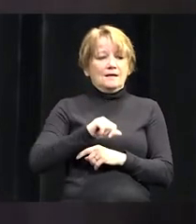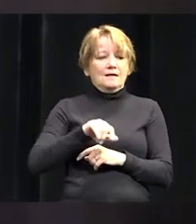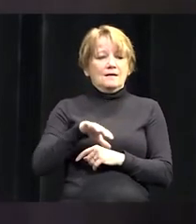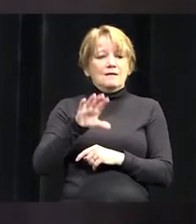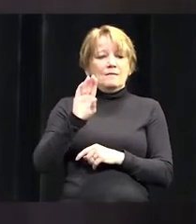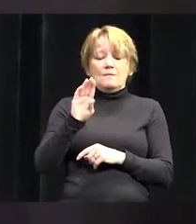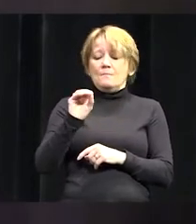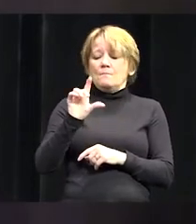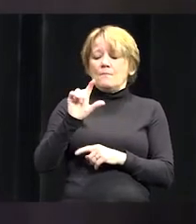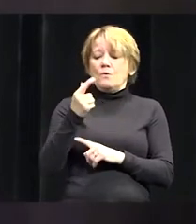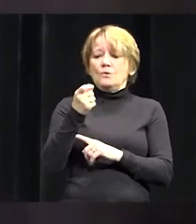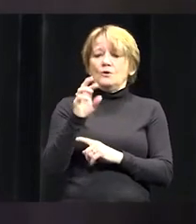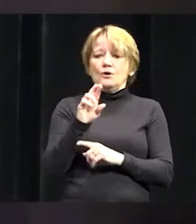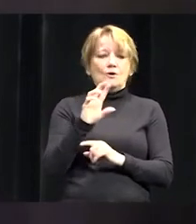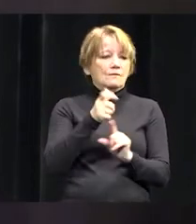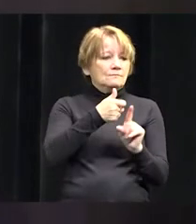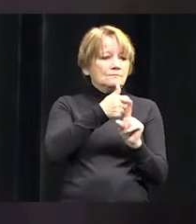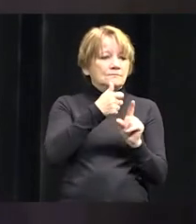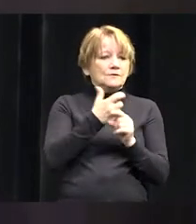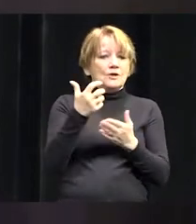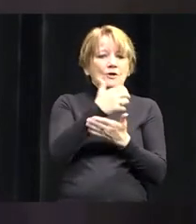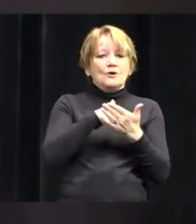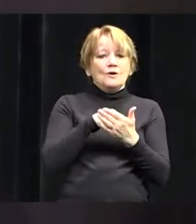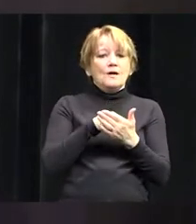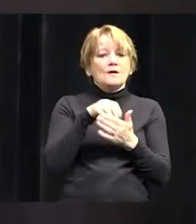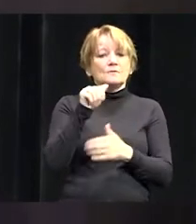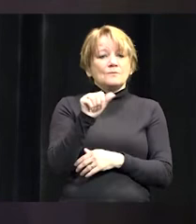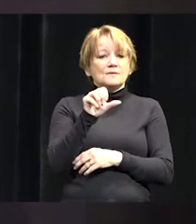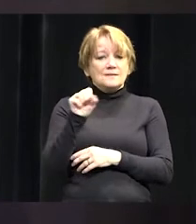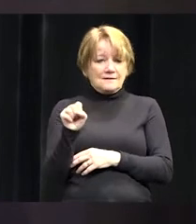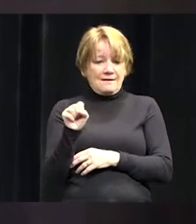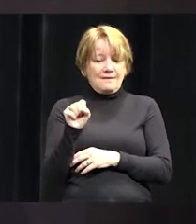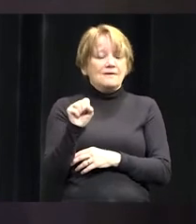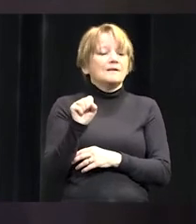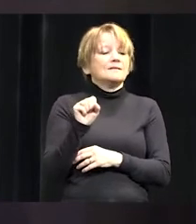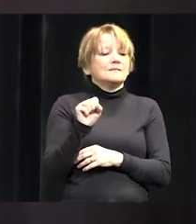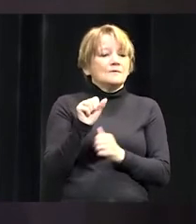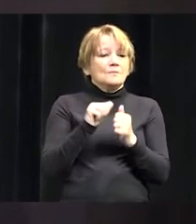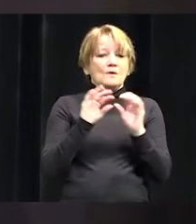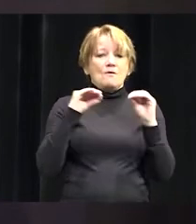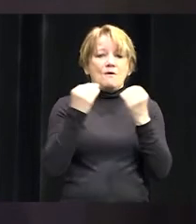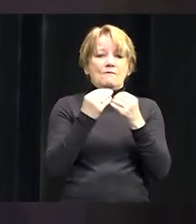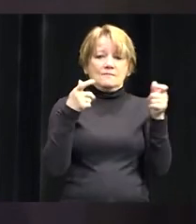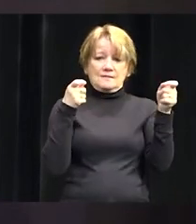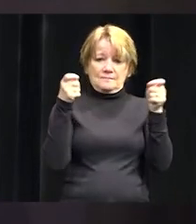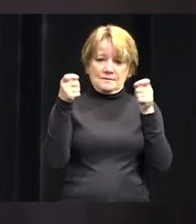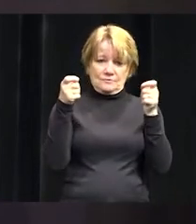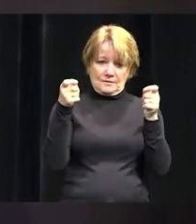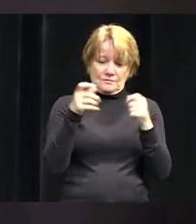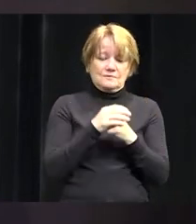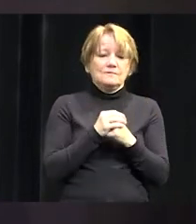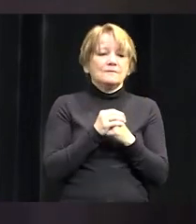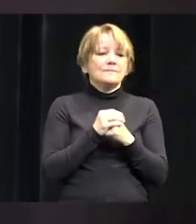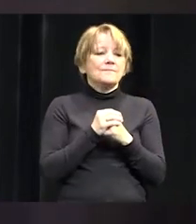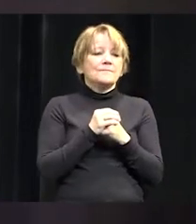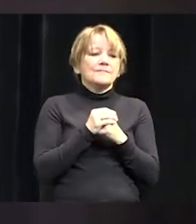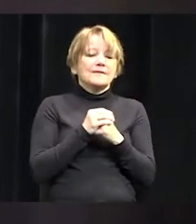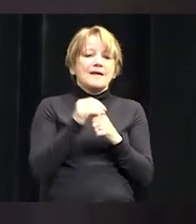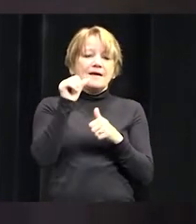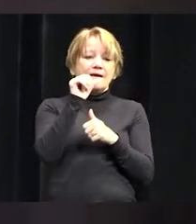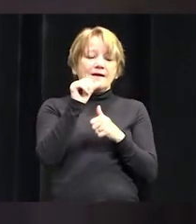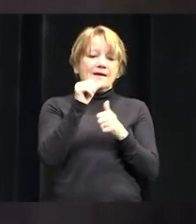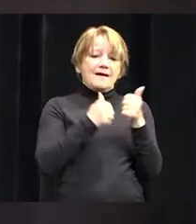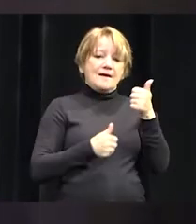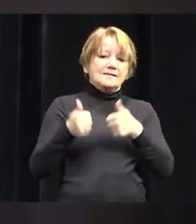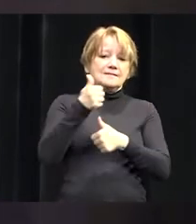lydia bulger who earned an associates in science in office administration